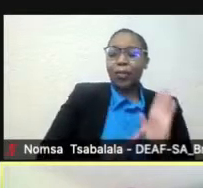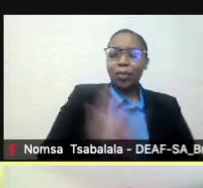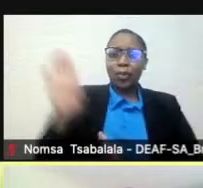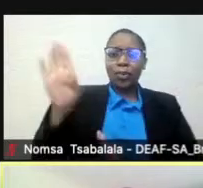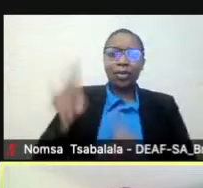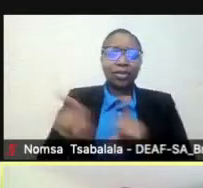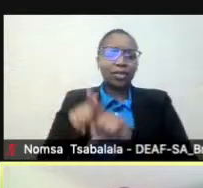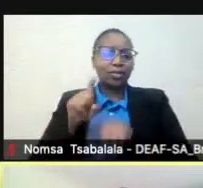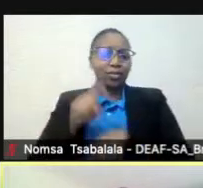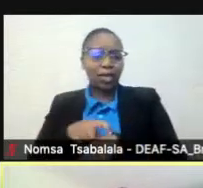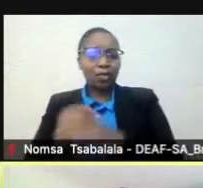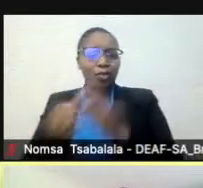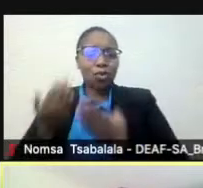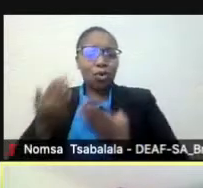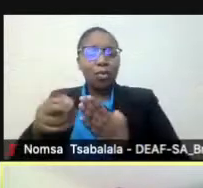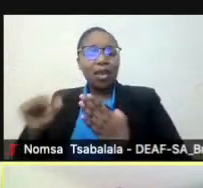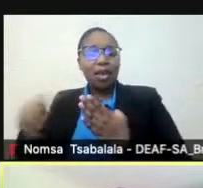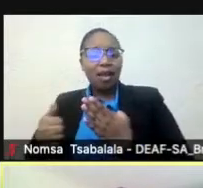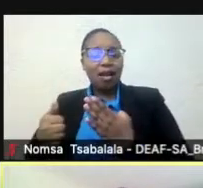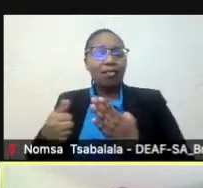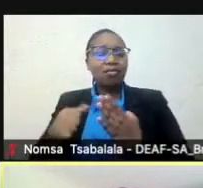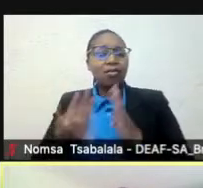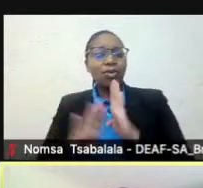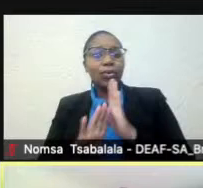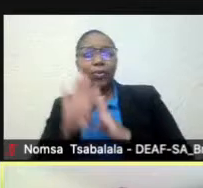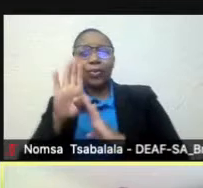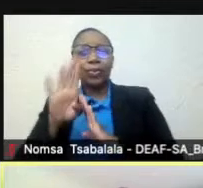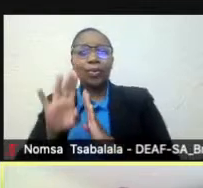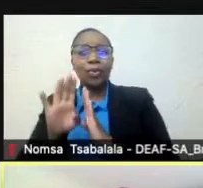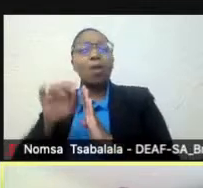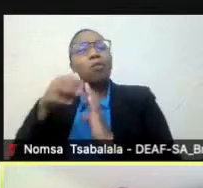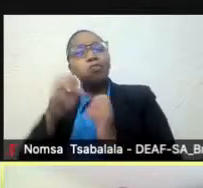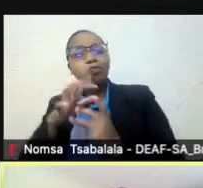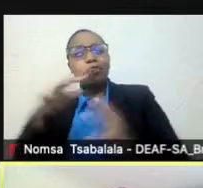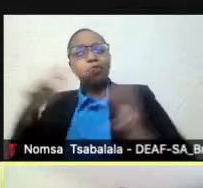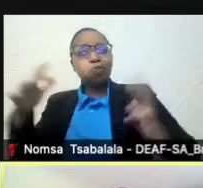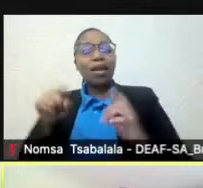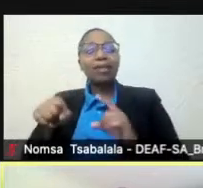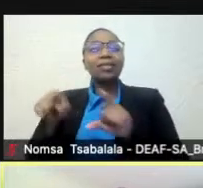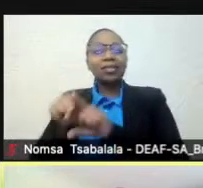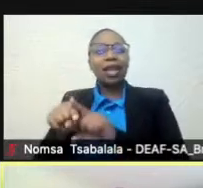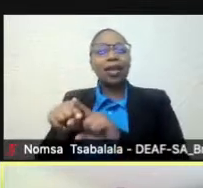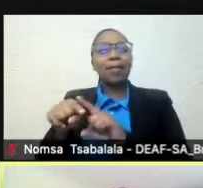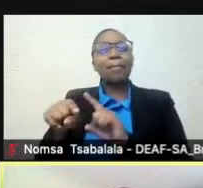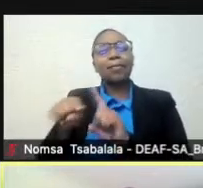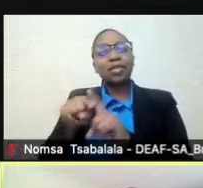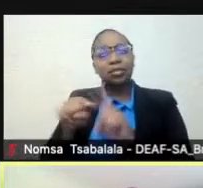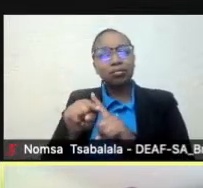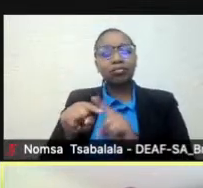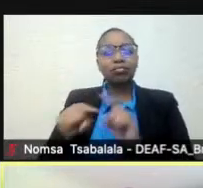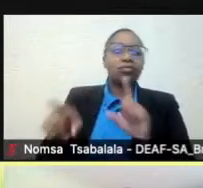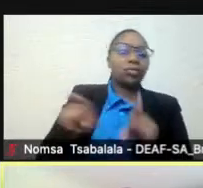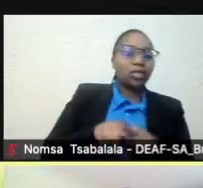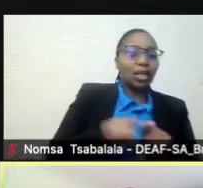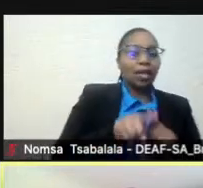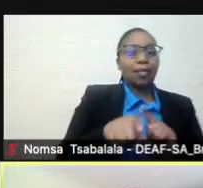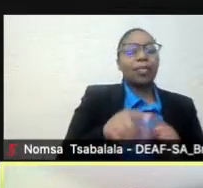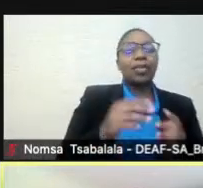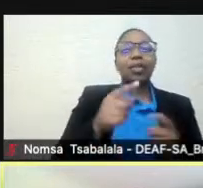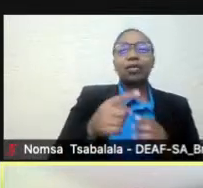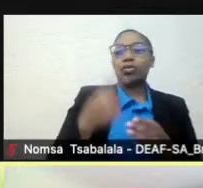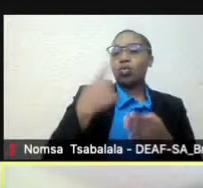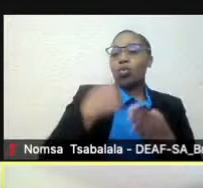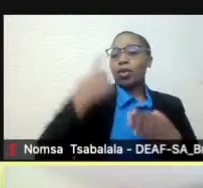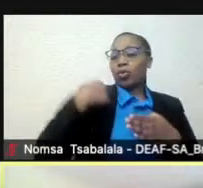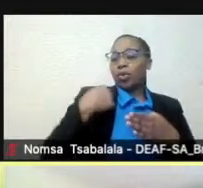compared to the other waves. These are just plots of the percent positivity. And so this was the week before last, where you can see